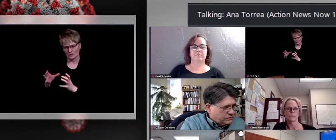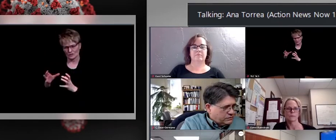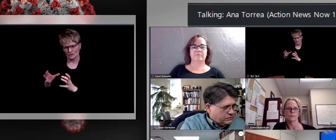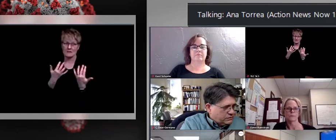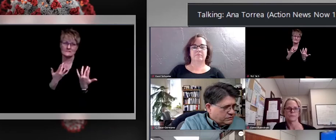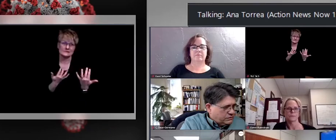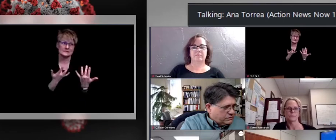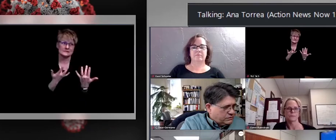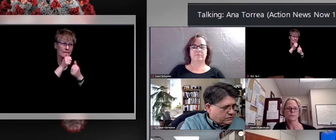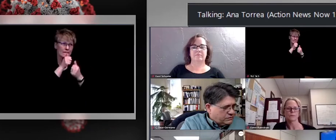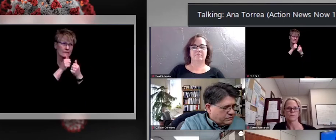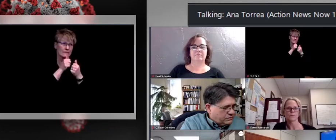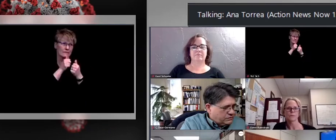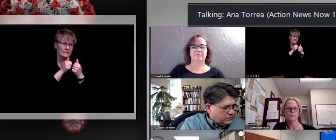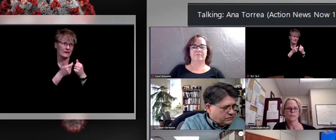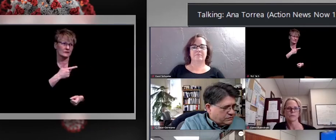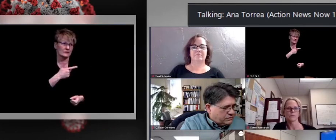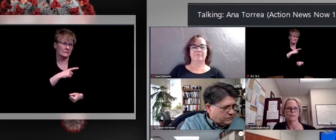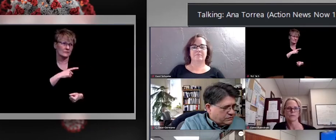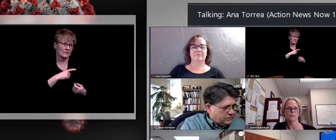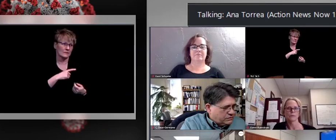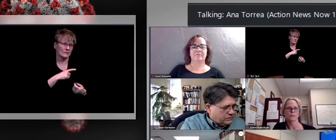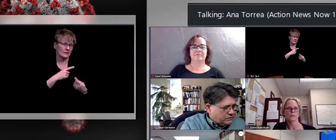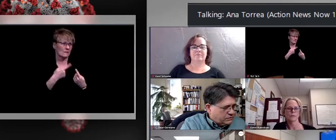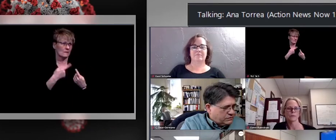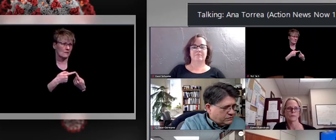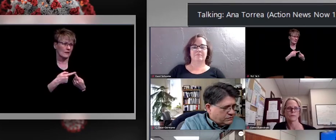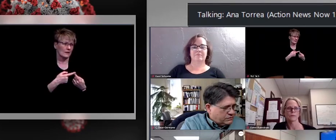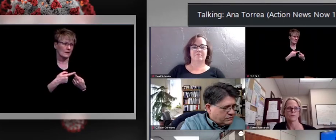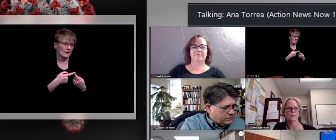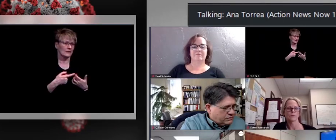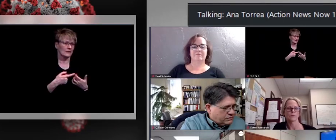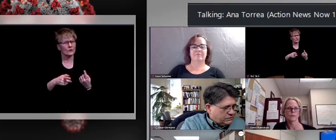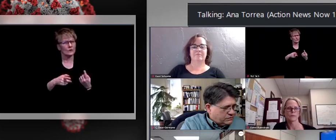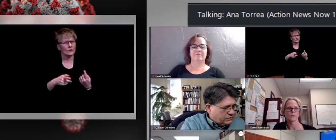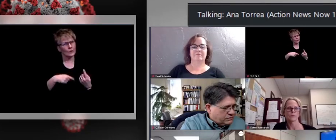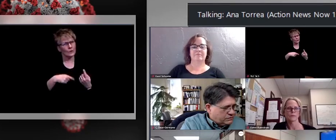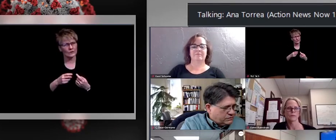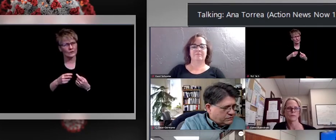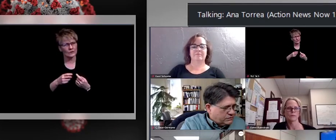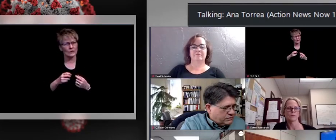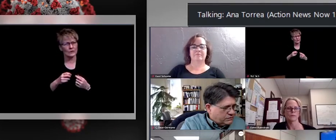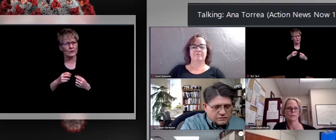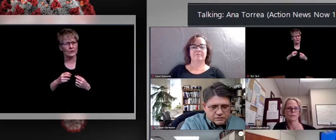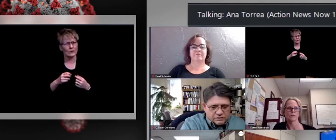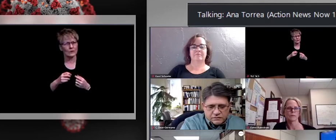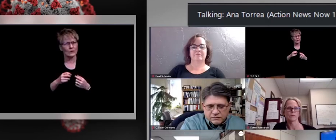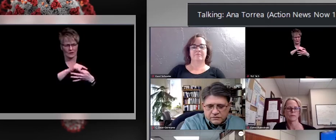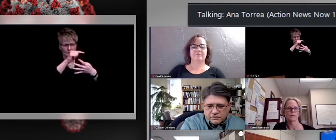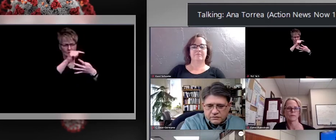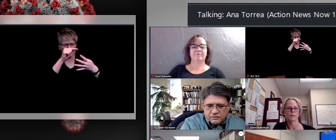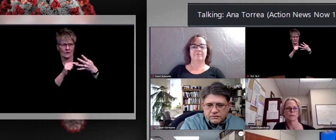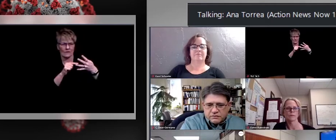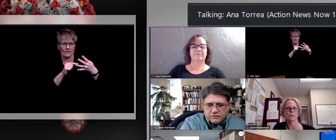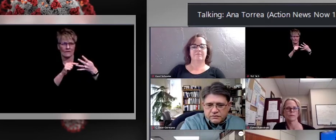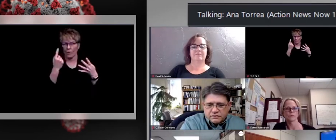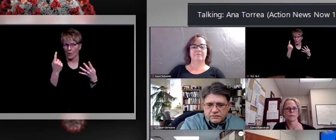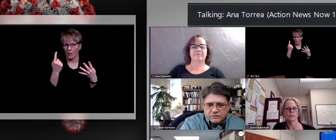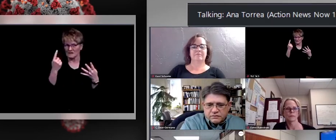people in the next phases. When can we expect to see ourselves hitting that phase 1C, the next sector of the rollout